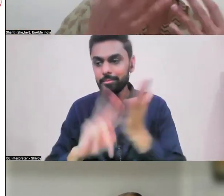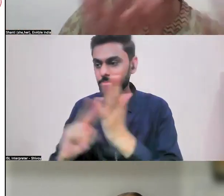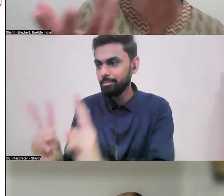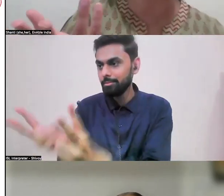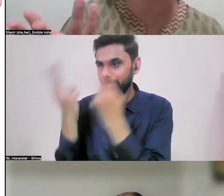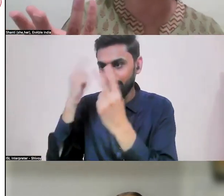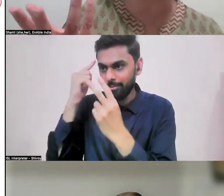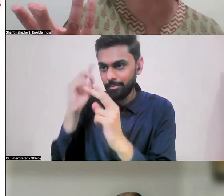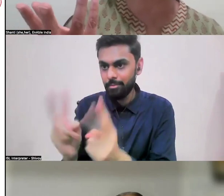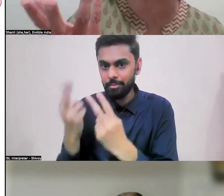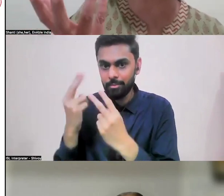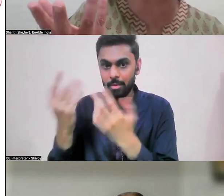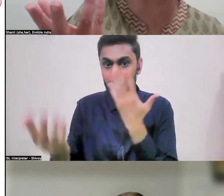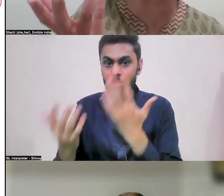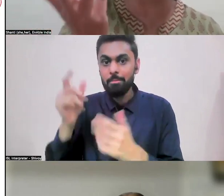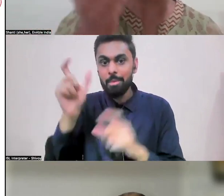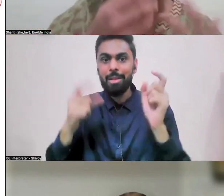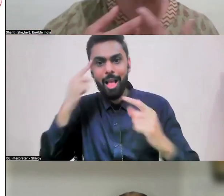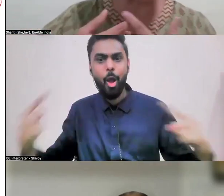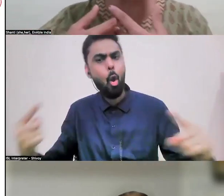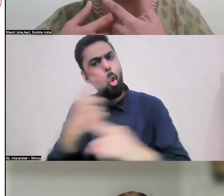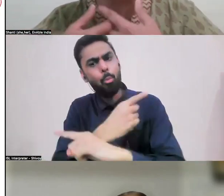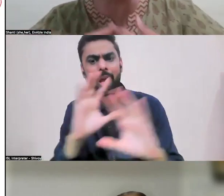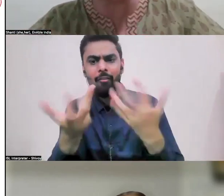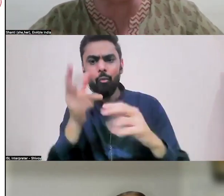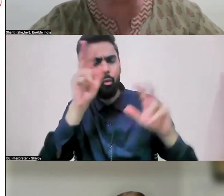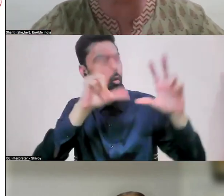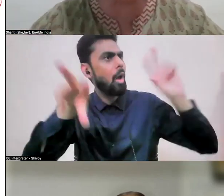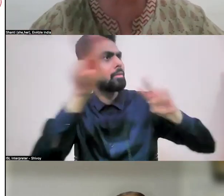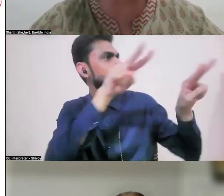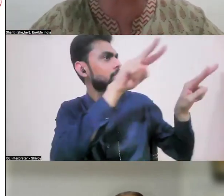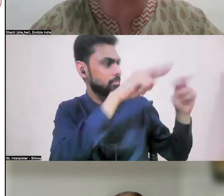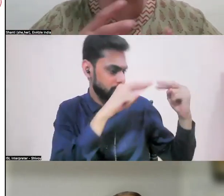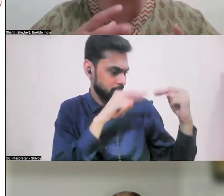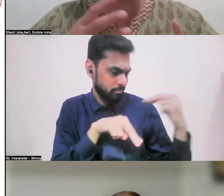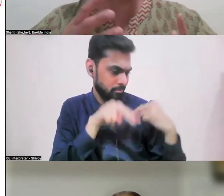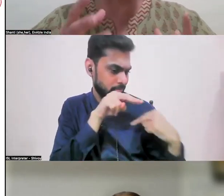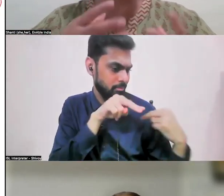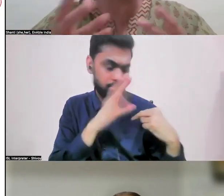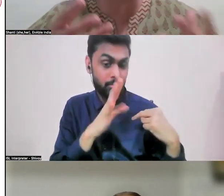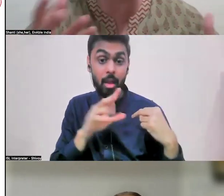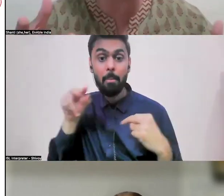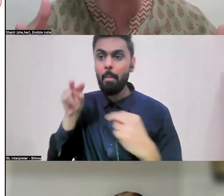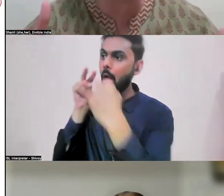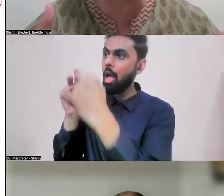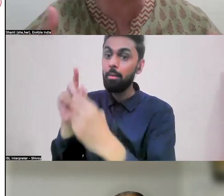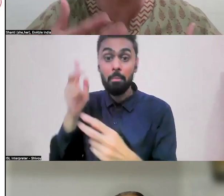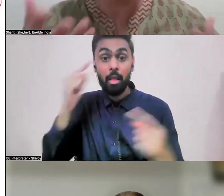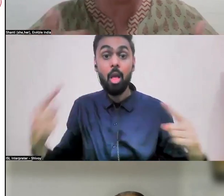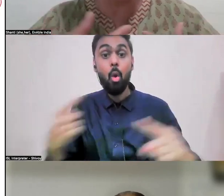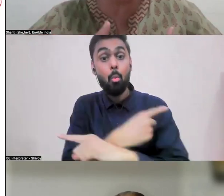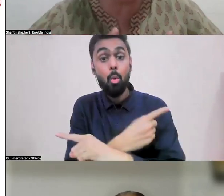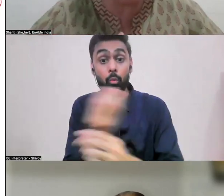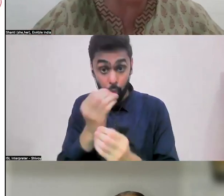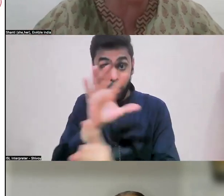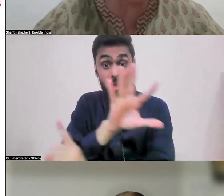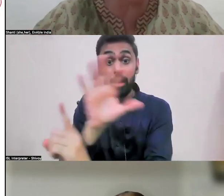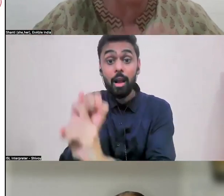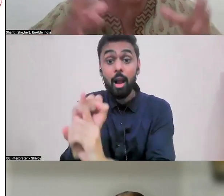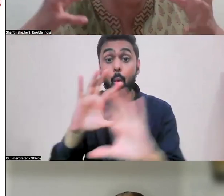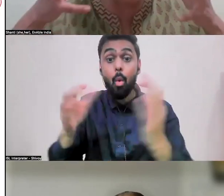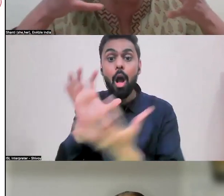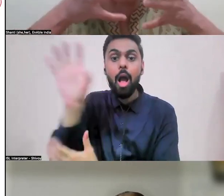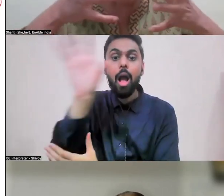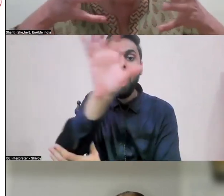maybe making eye contact is almost wrong. In fact, I think there are some cultures where making direct eye contact may not be correct. So I